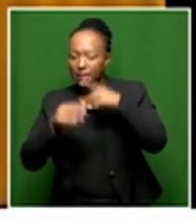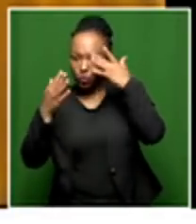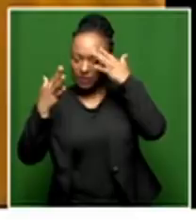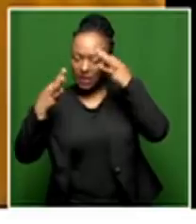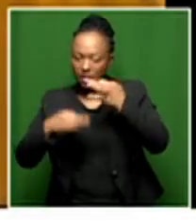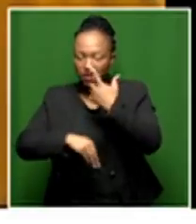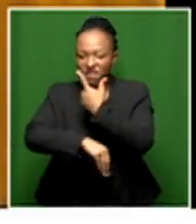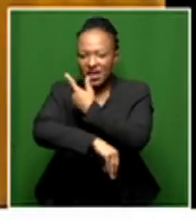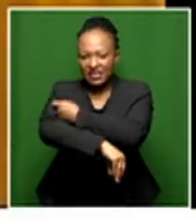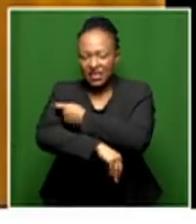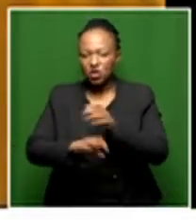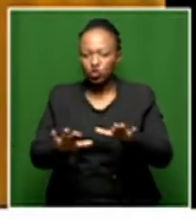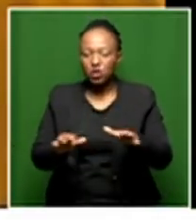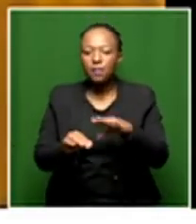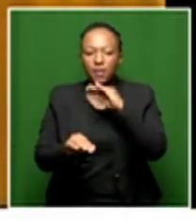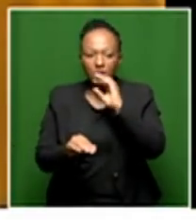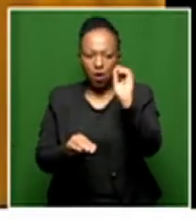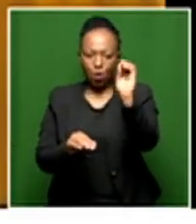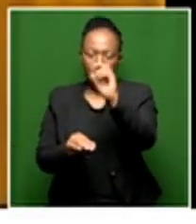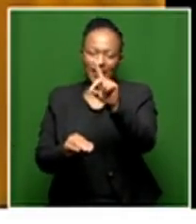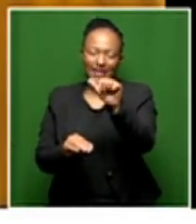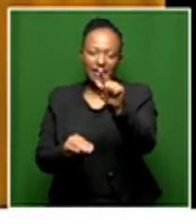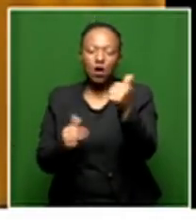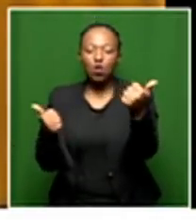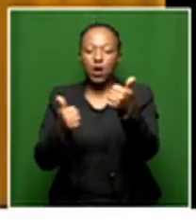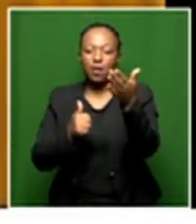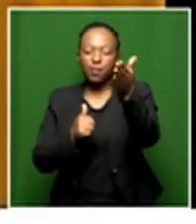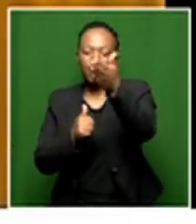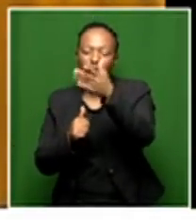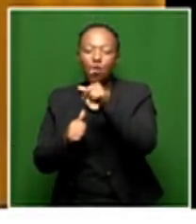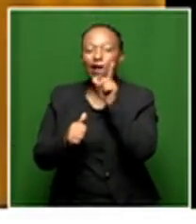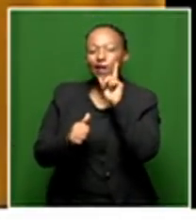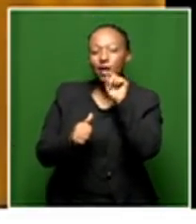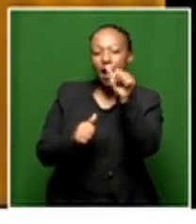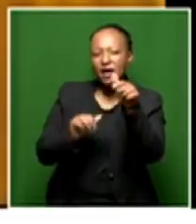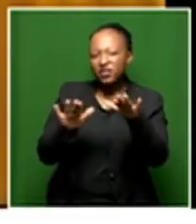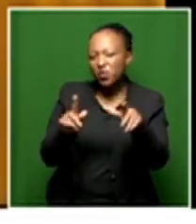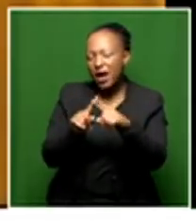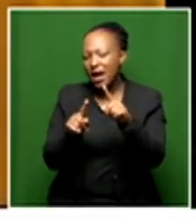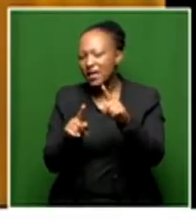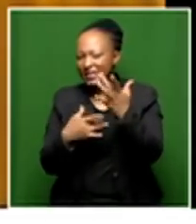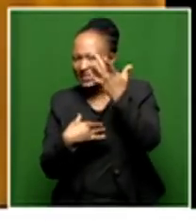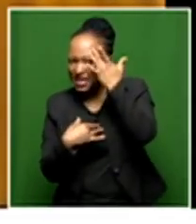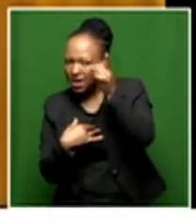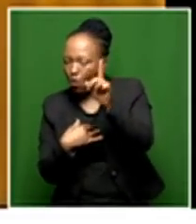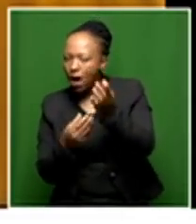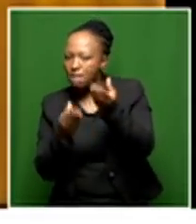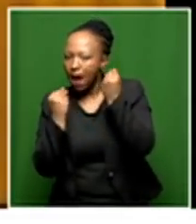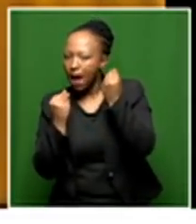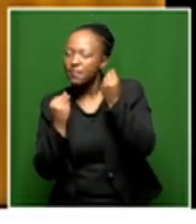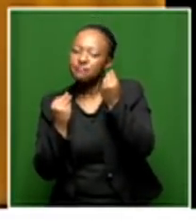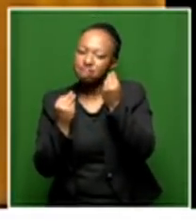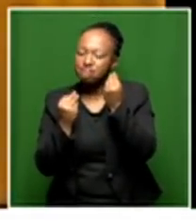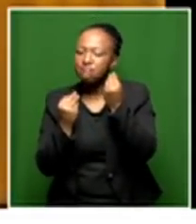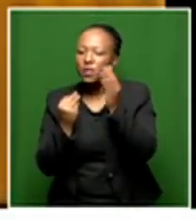there will be a lot more data about how vaccination has been going in children, what side effects they have. And so